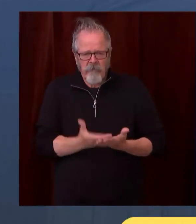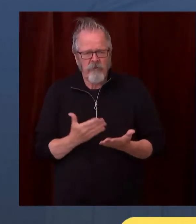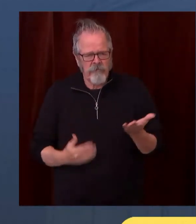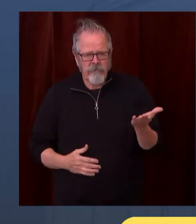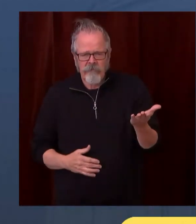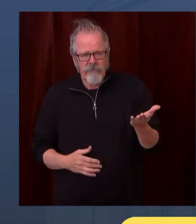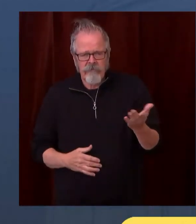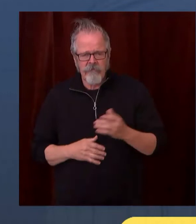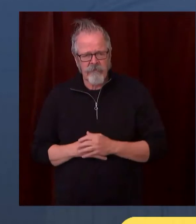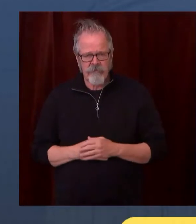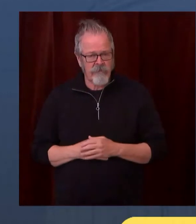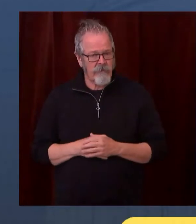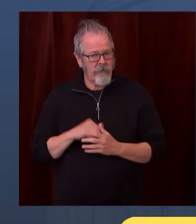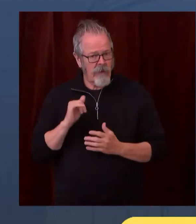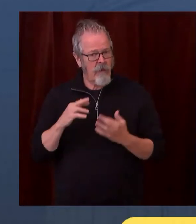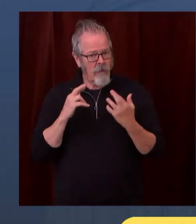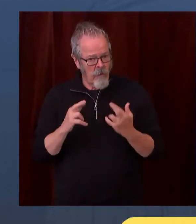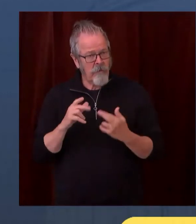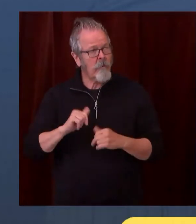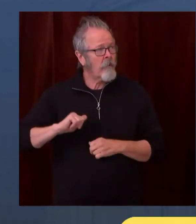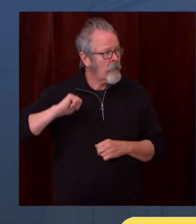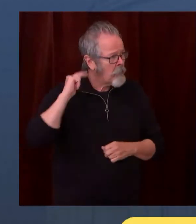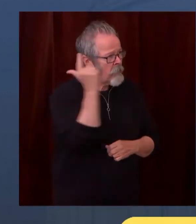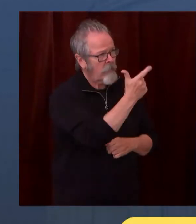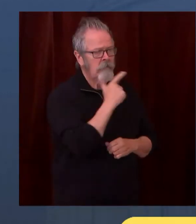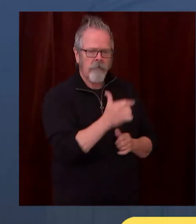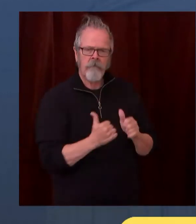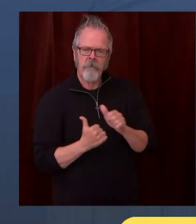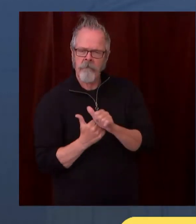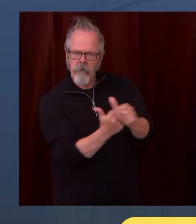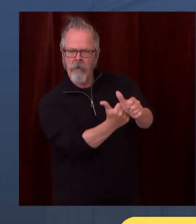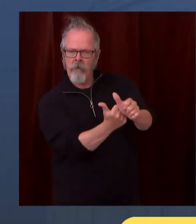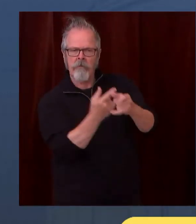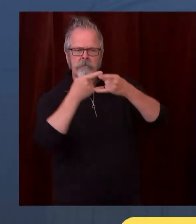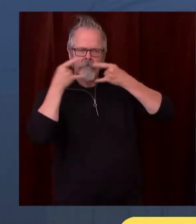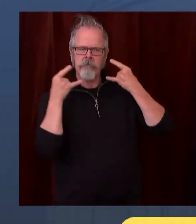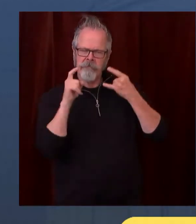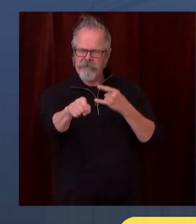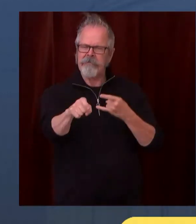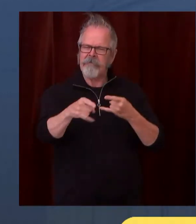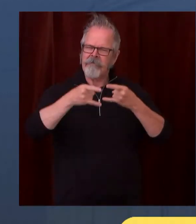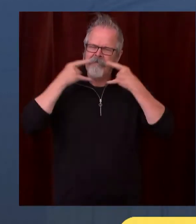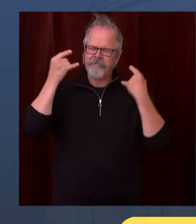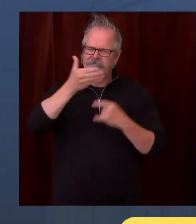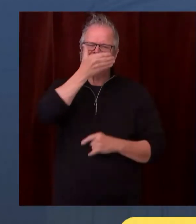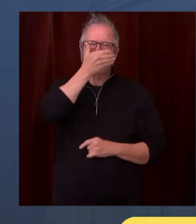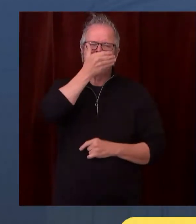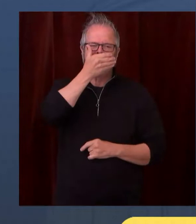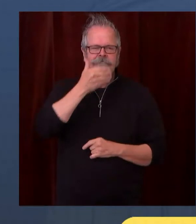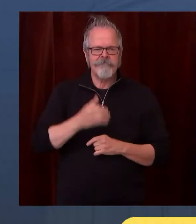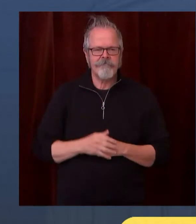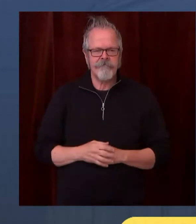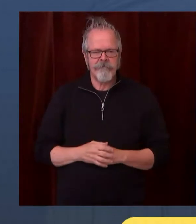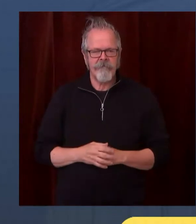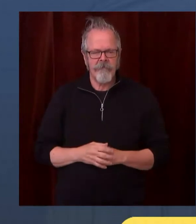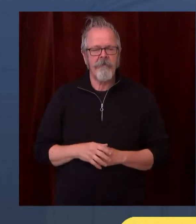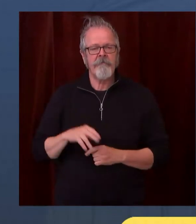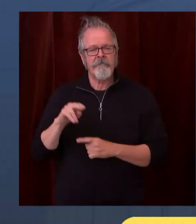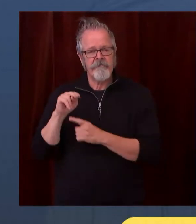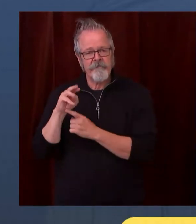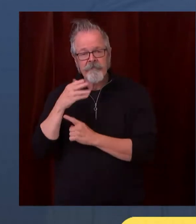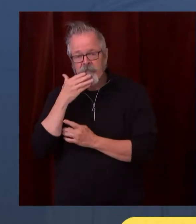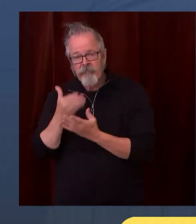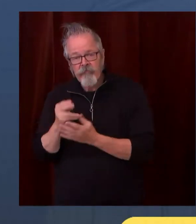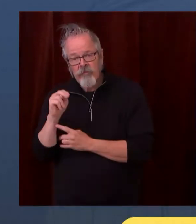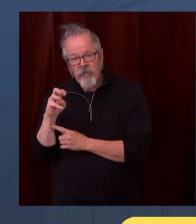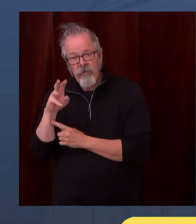two pieces of good news here. Number one, we've shown evidence that this works. It actually can reduce infections. The second piece